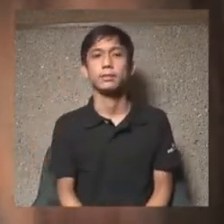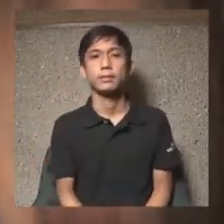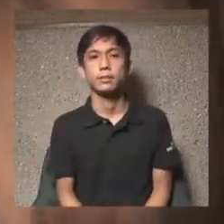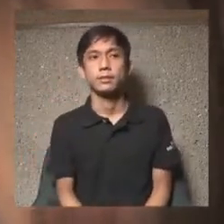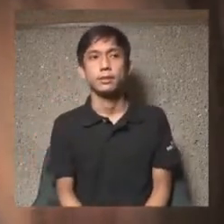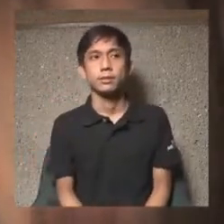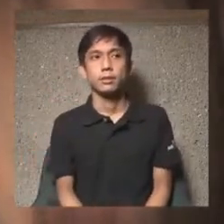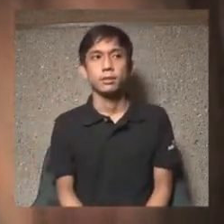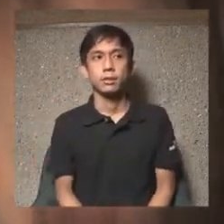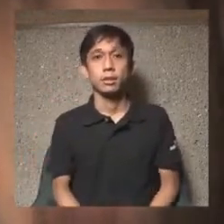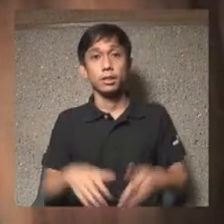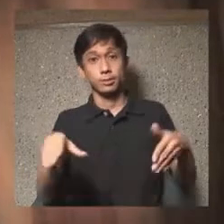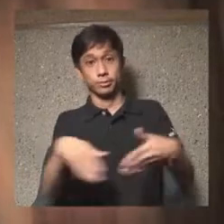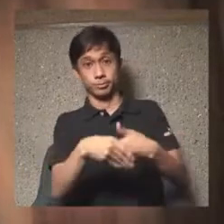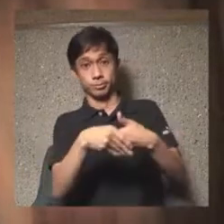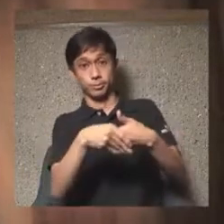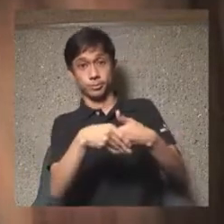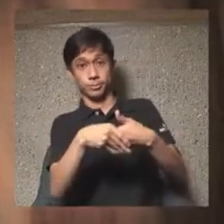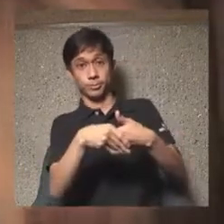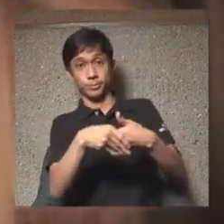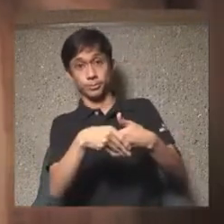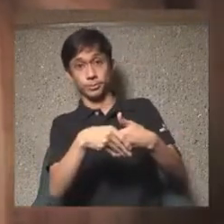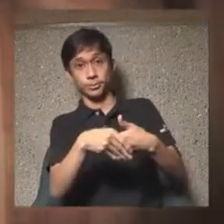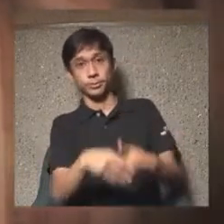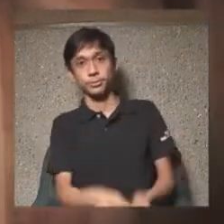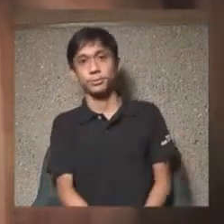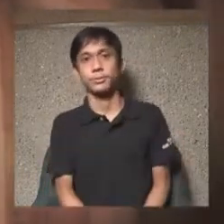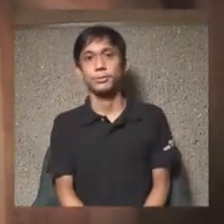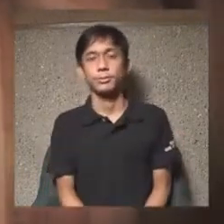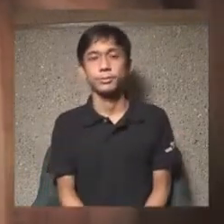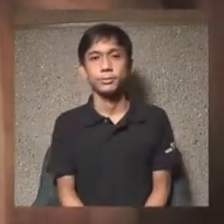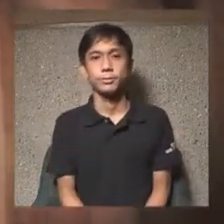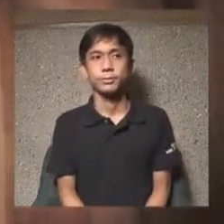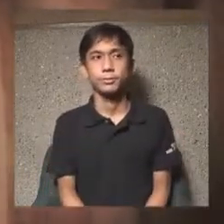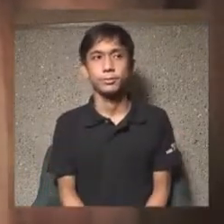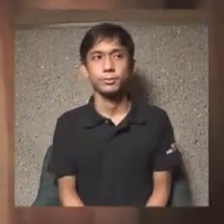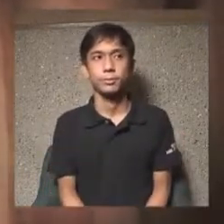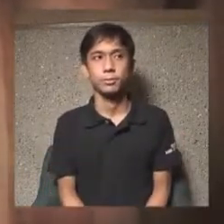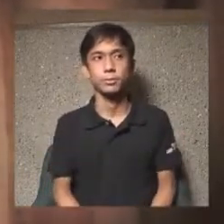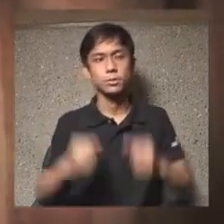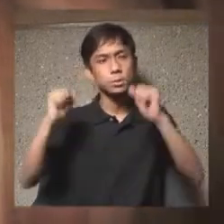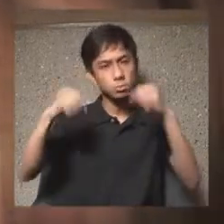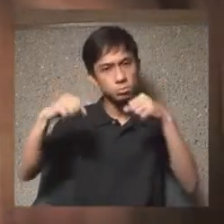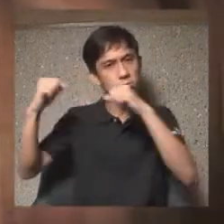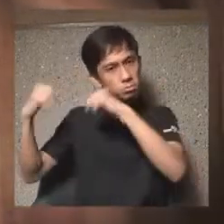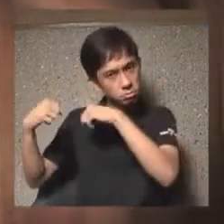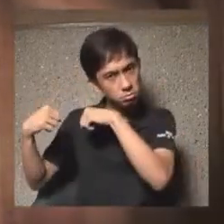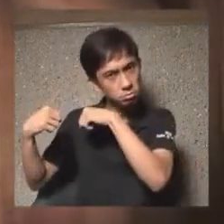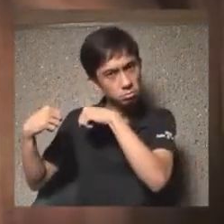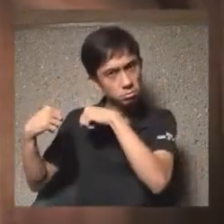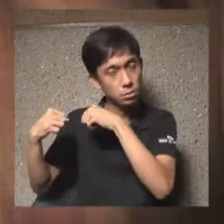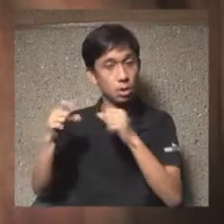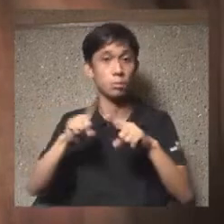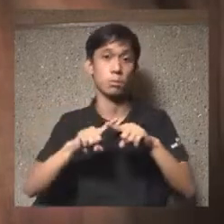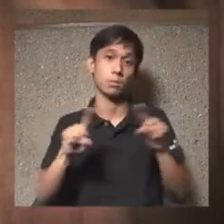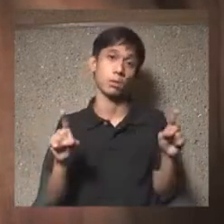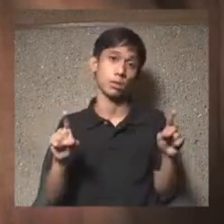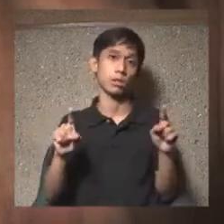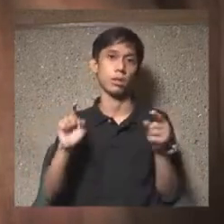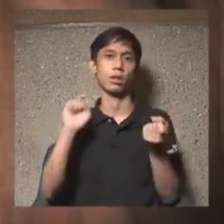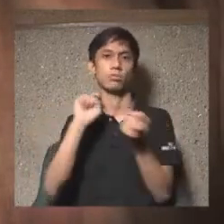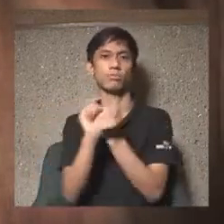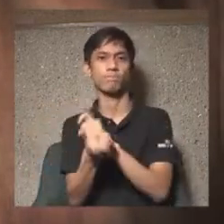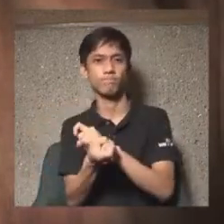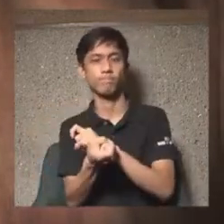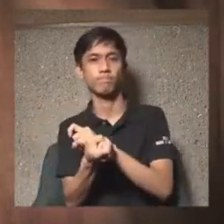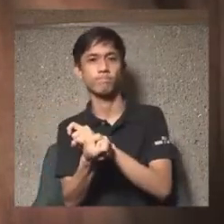agrees. But that's how the world works. Sometimes there's always a but. But in return, he asks